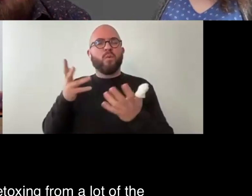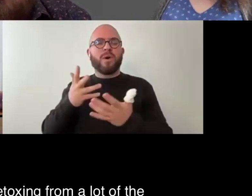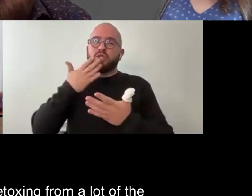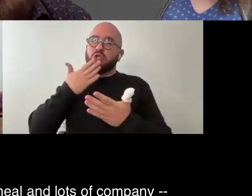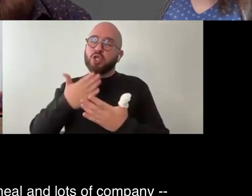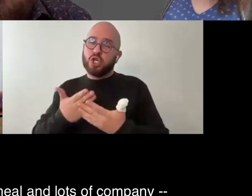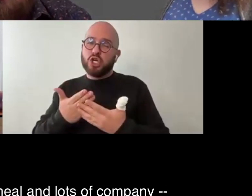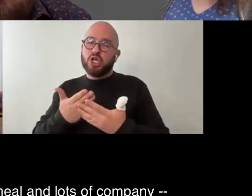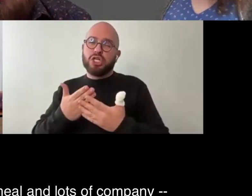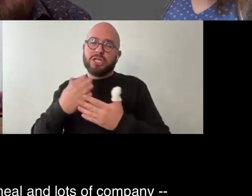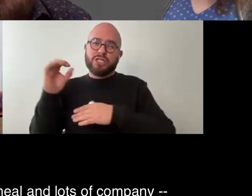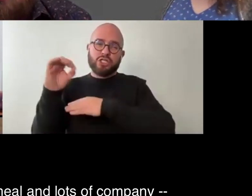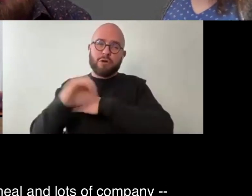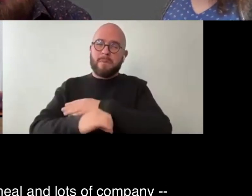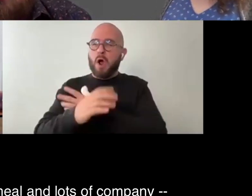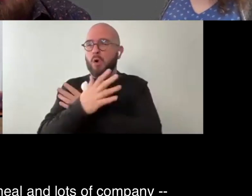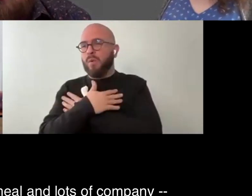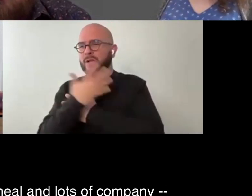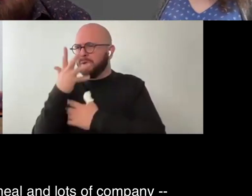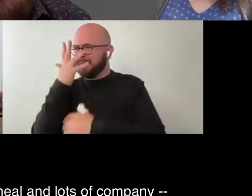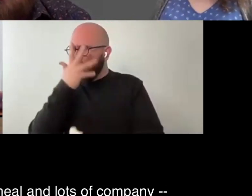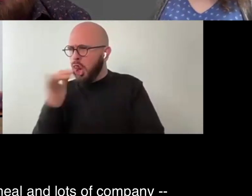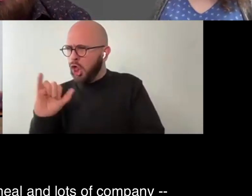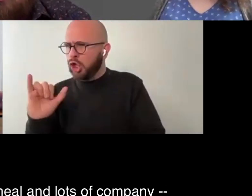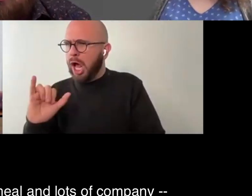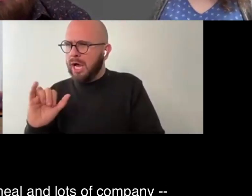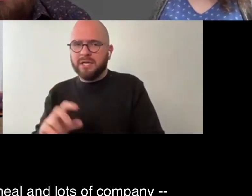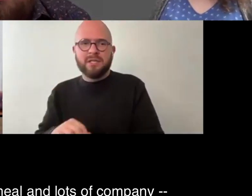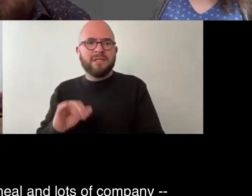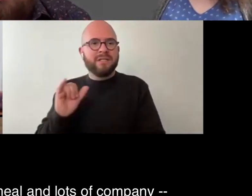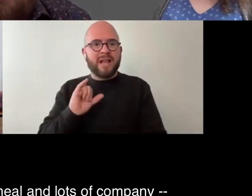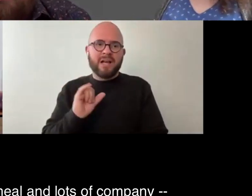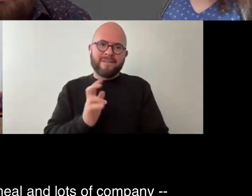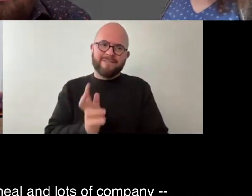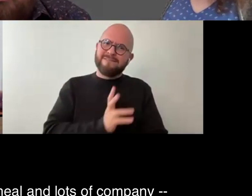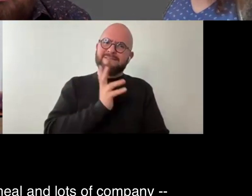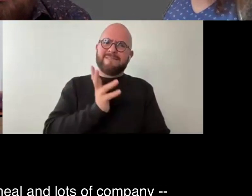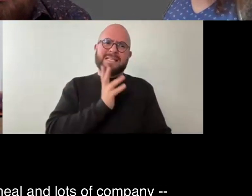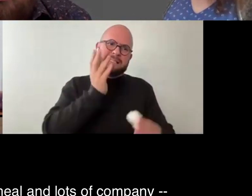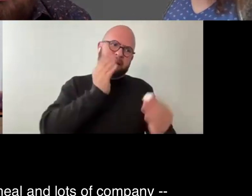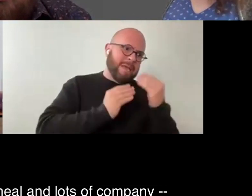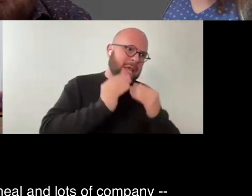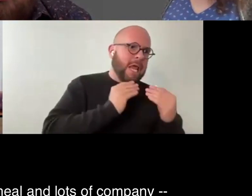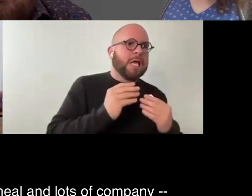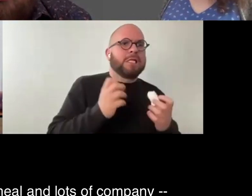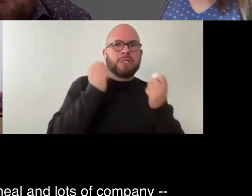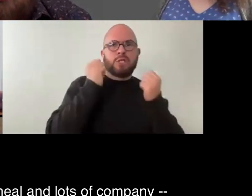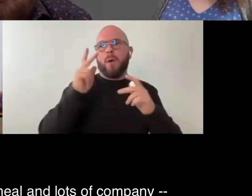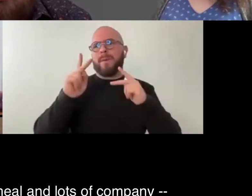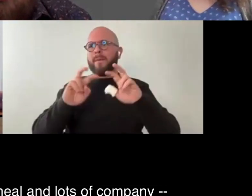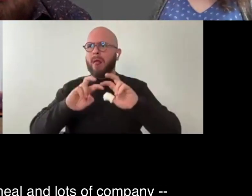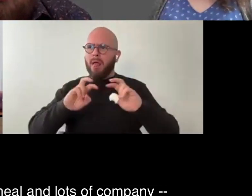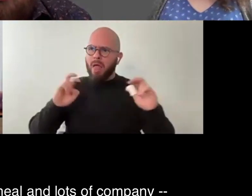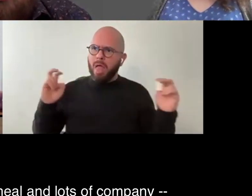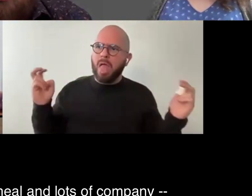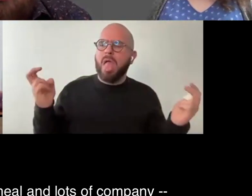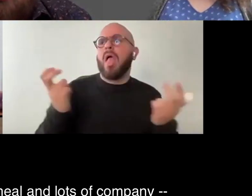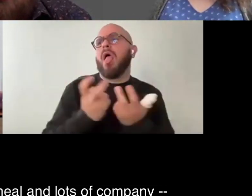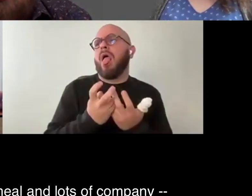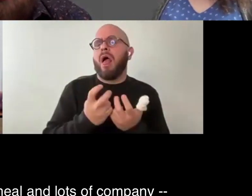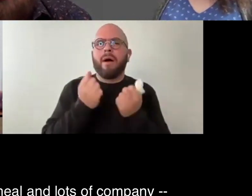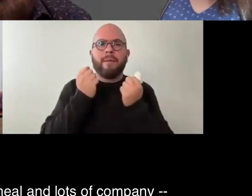rest is supposed to look like a fancy meal and lots of company, many things which, while